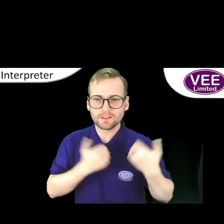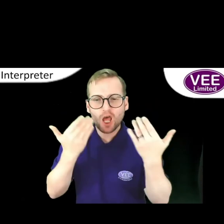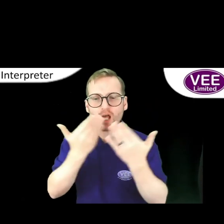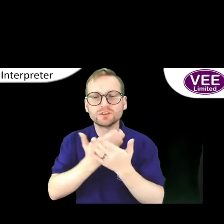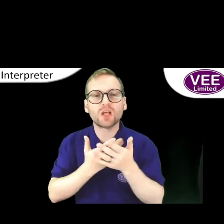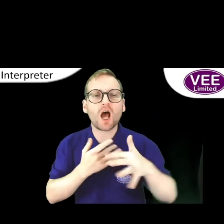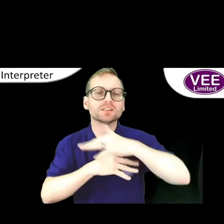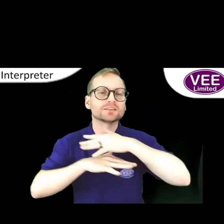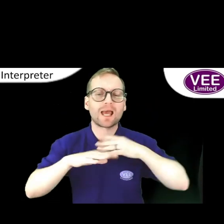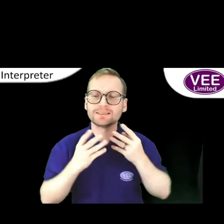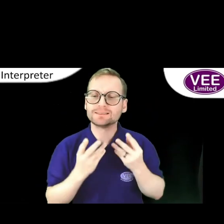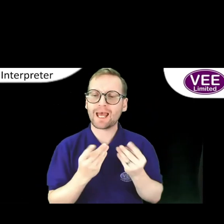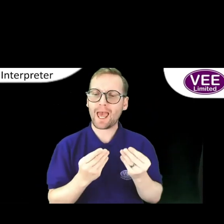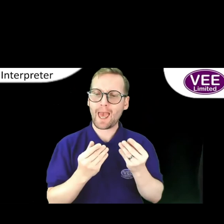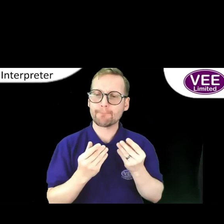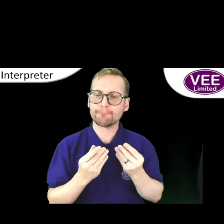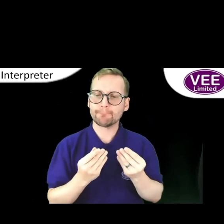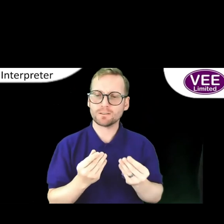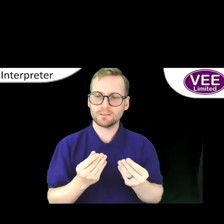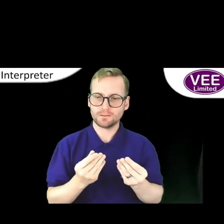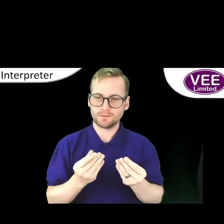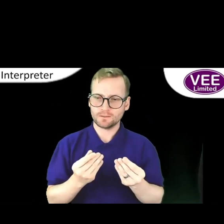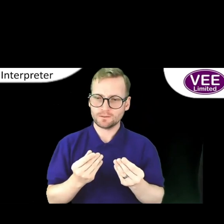darkness, dust and damp.